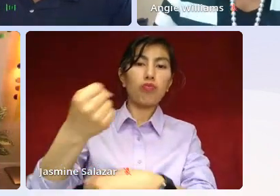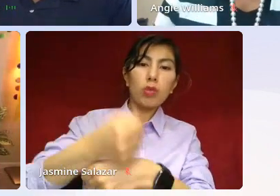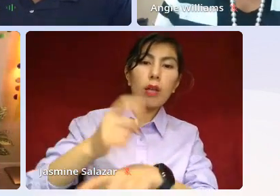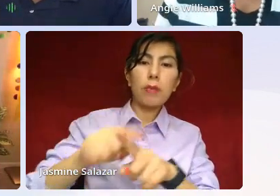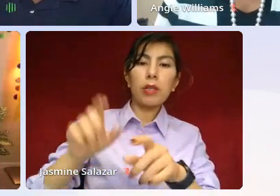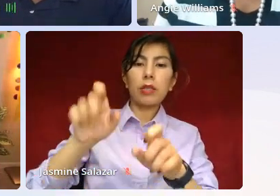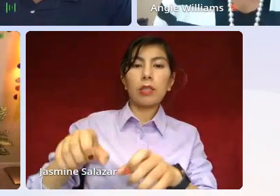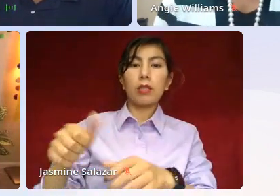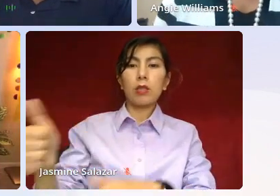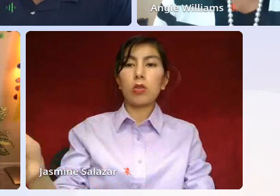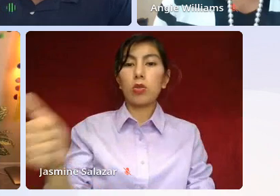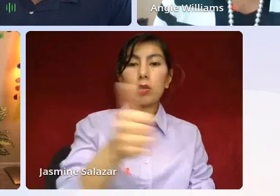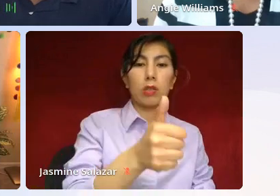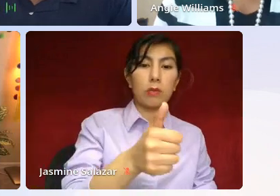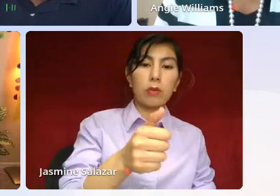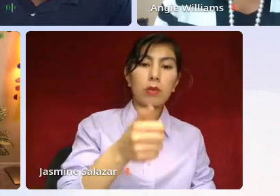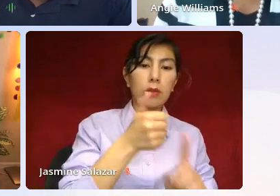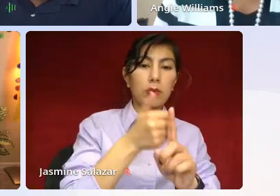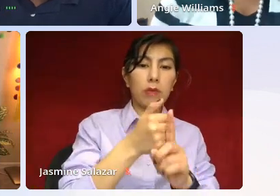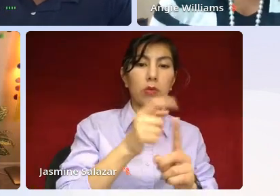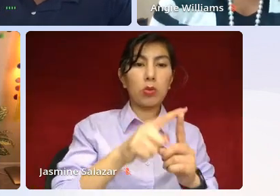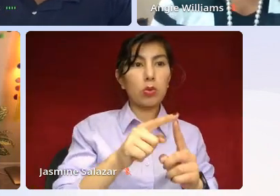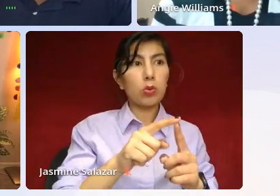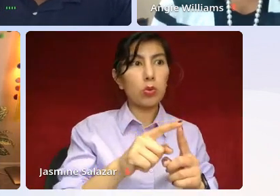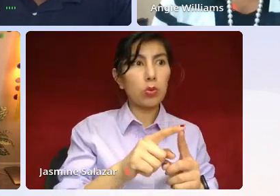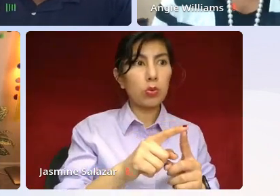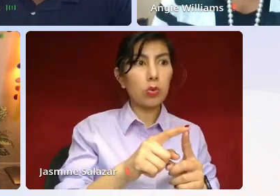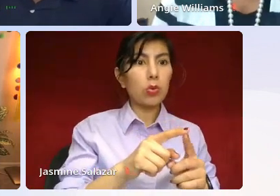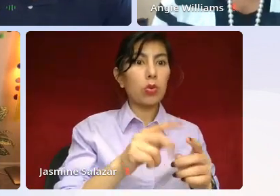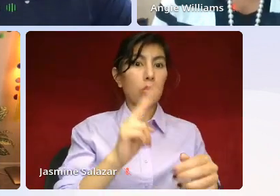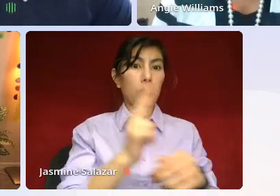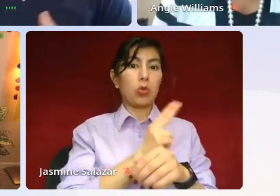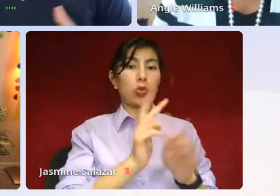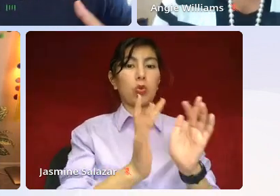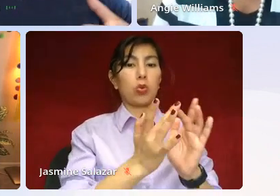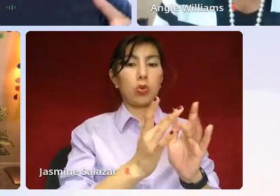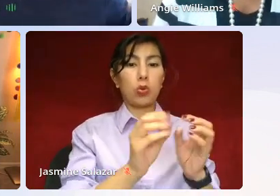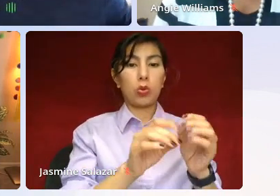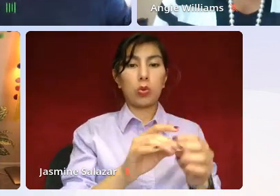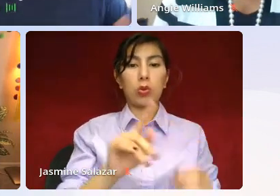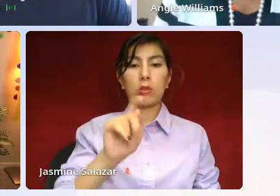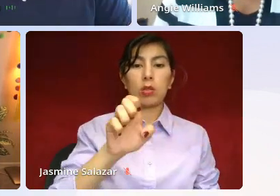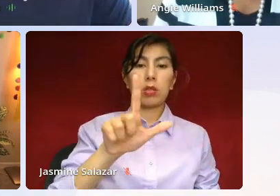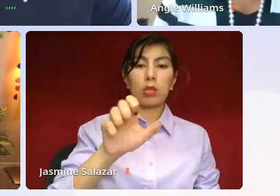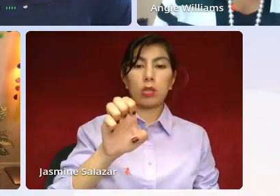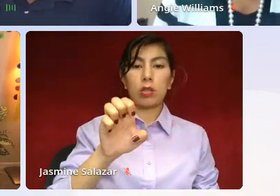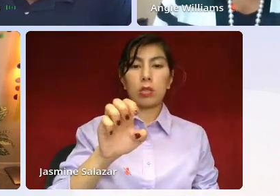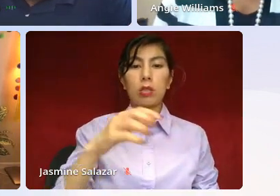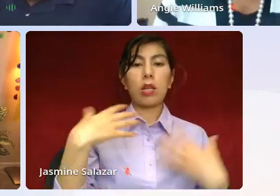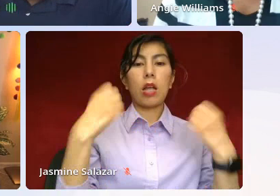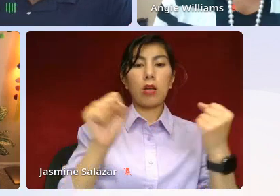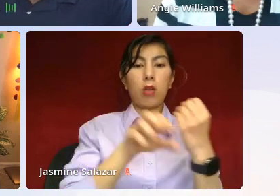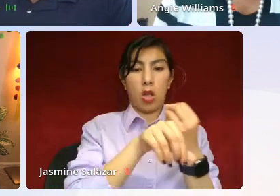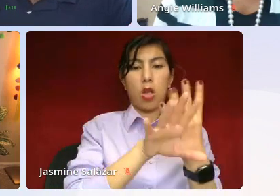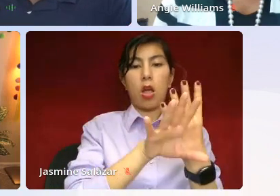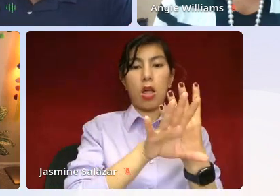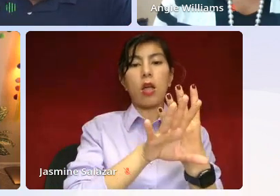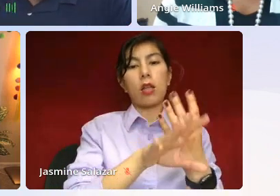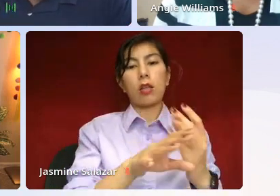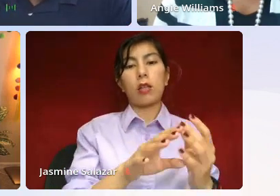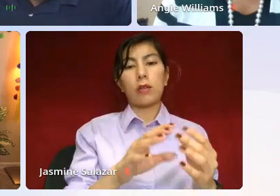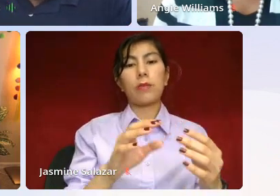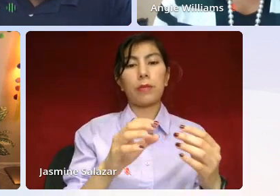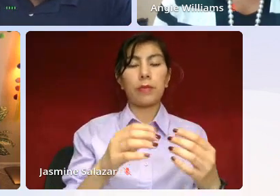transport themselves to an area where they can utilize that telehealth as well. And I think we have to think about how do we expand the broadband and the